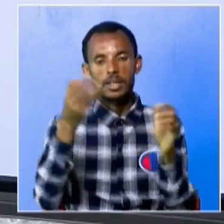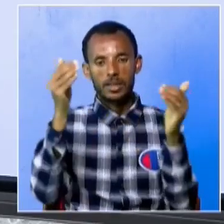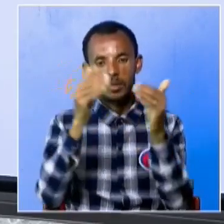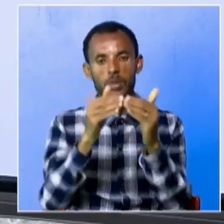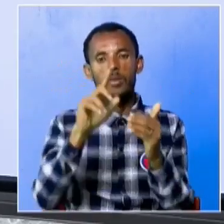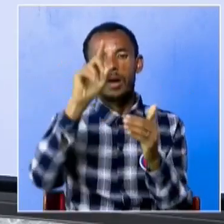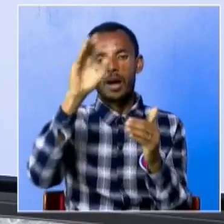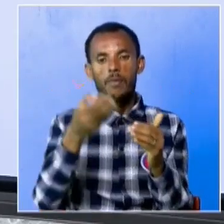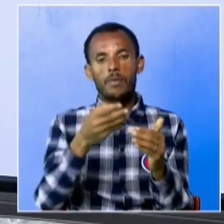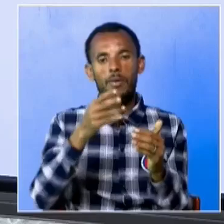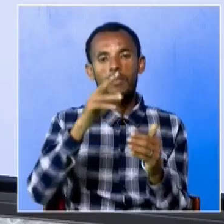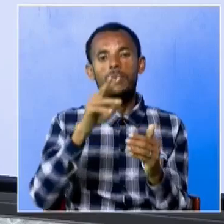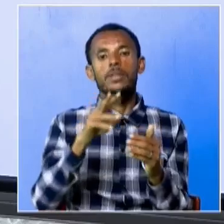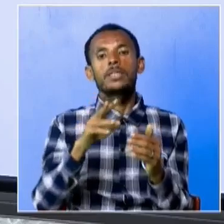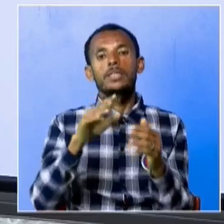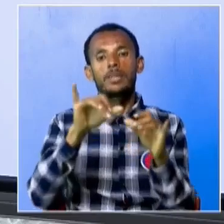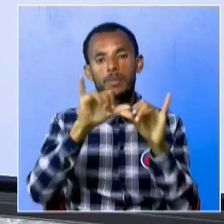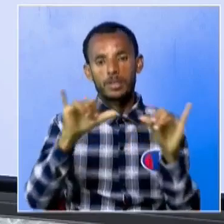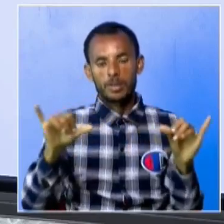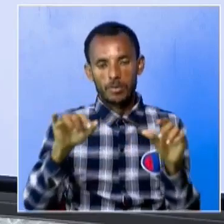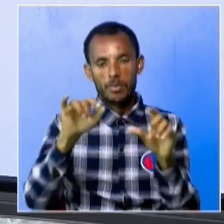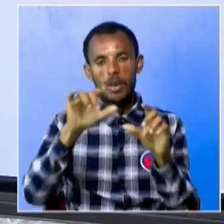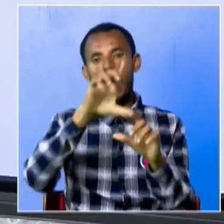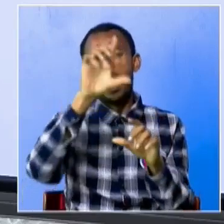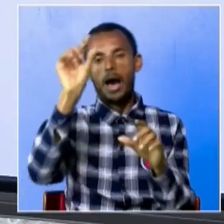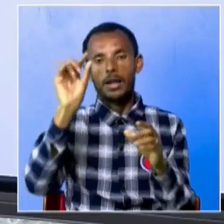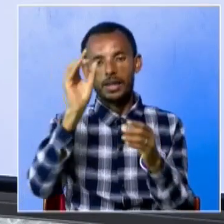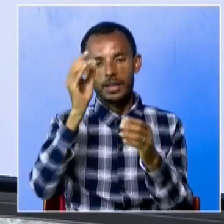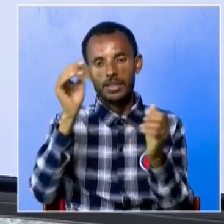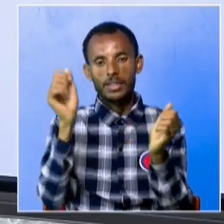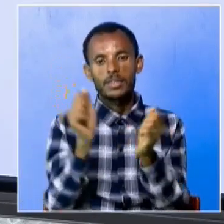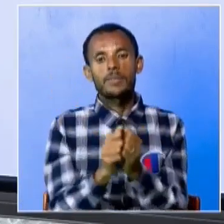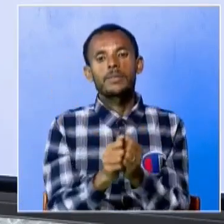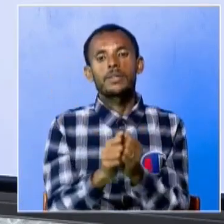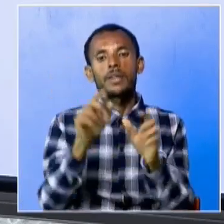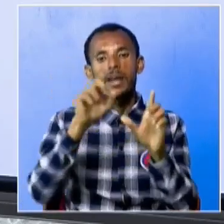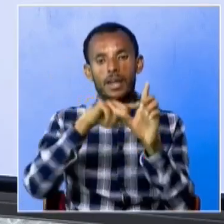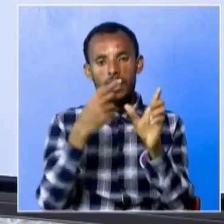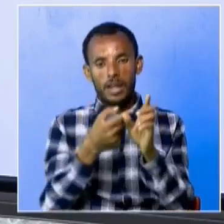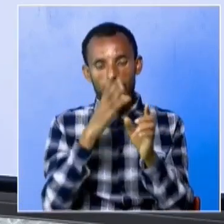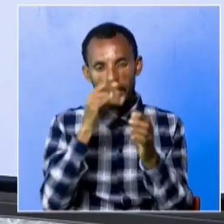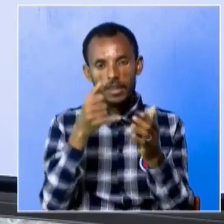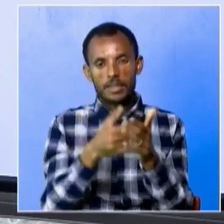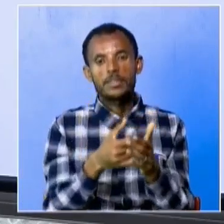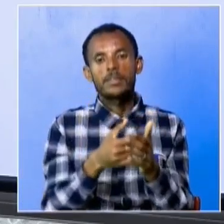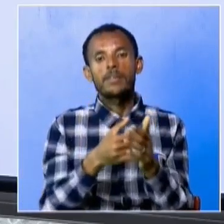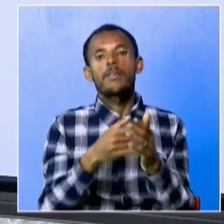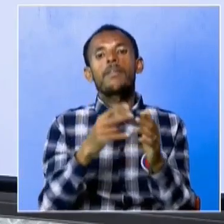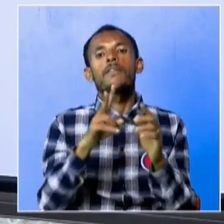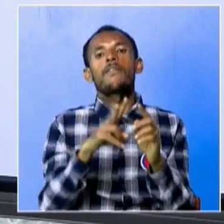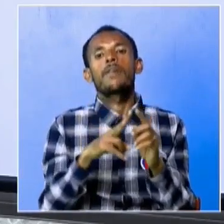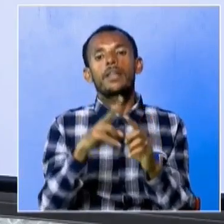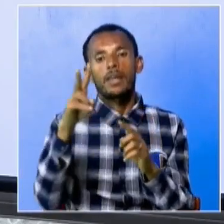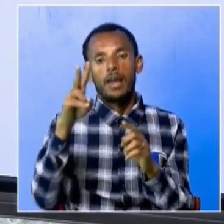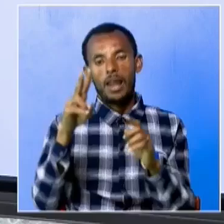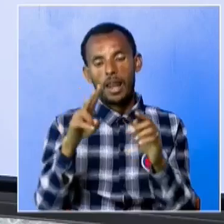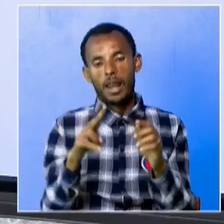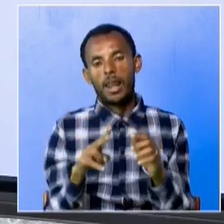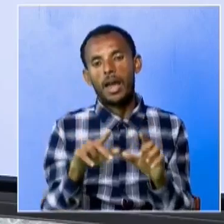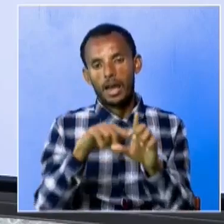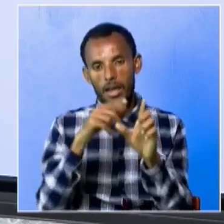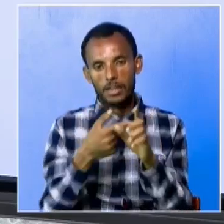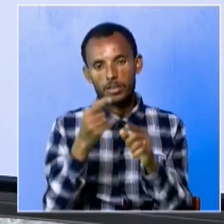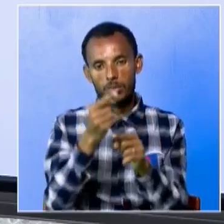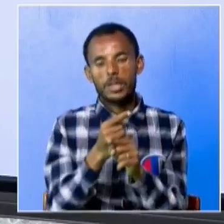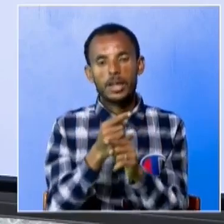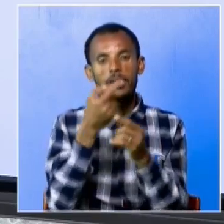half of the measure of the arcs intercepted by the angles and its vertical angle. Okay? So,